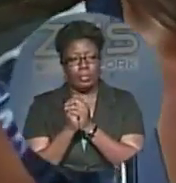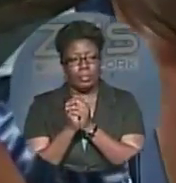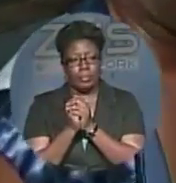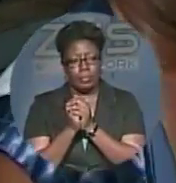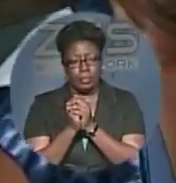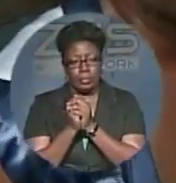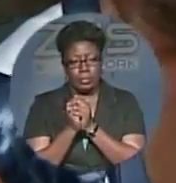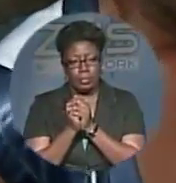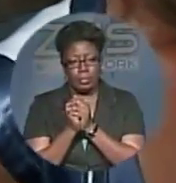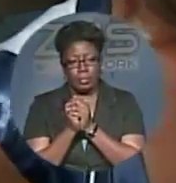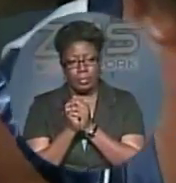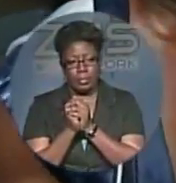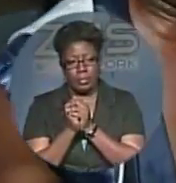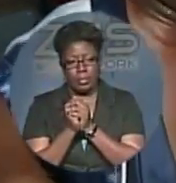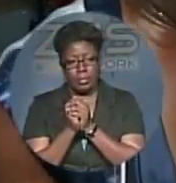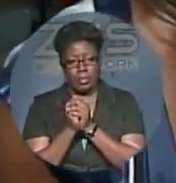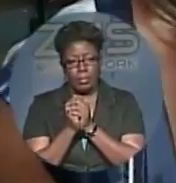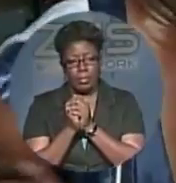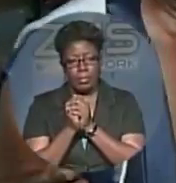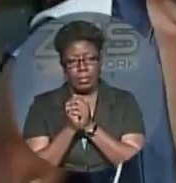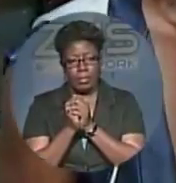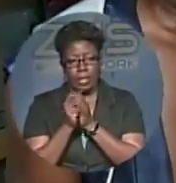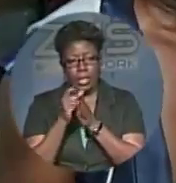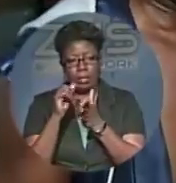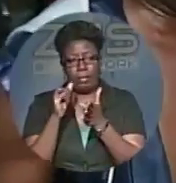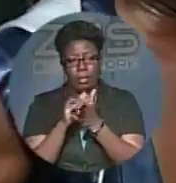But if that was a name brand